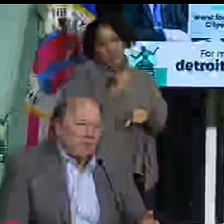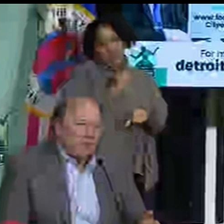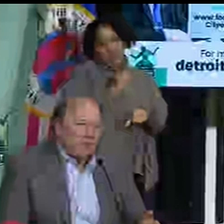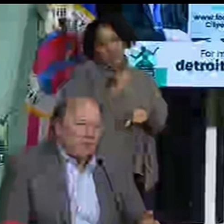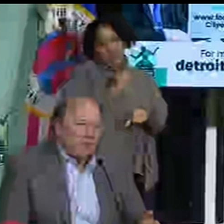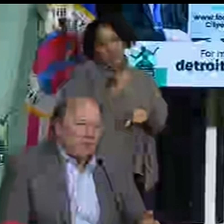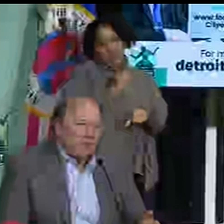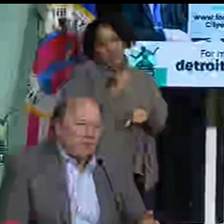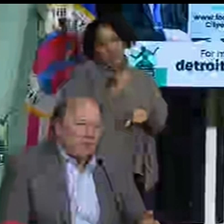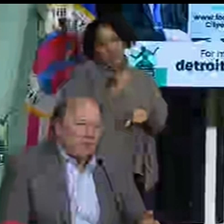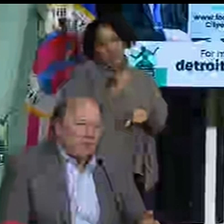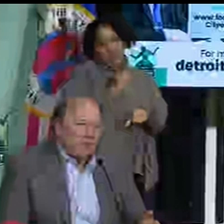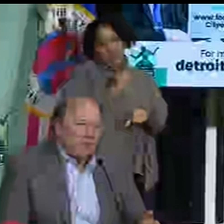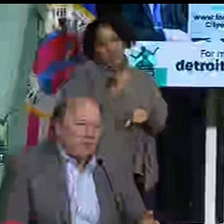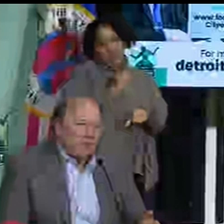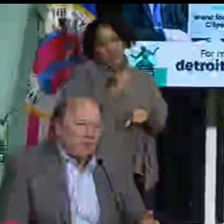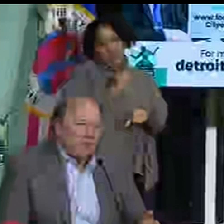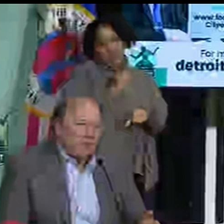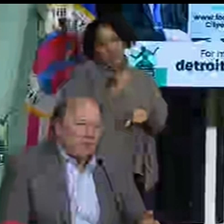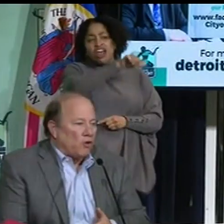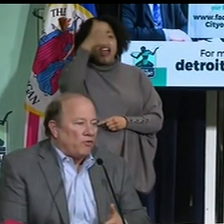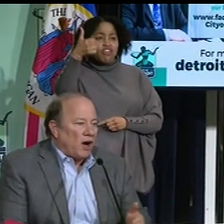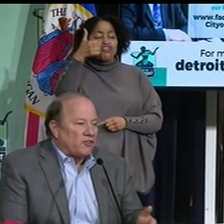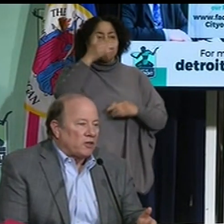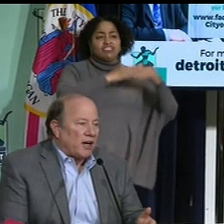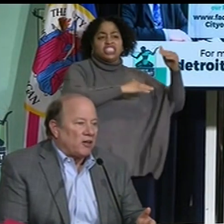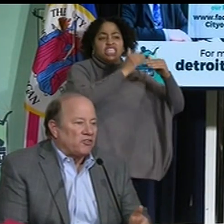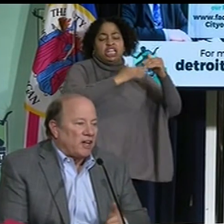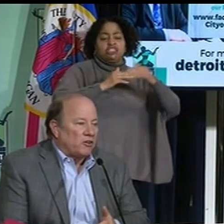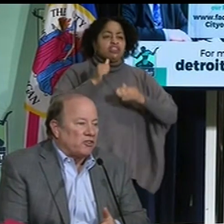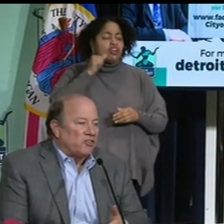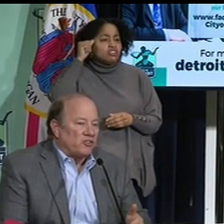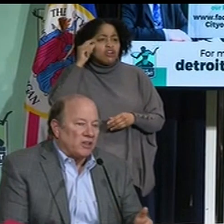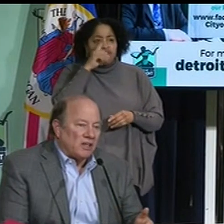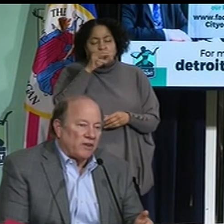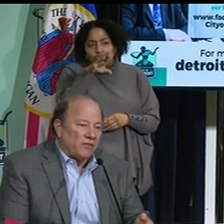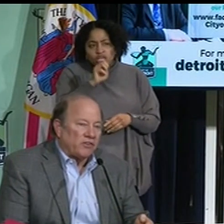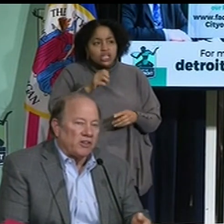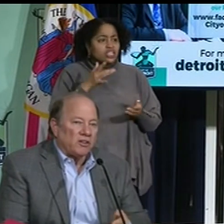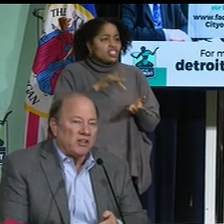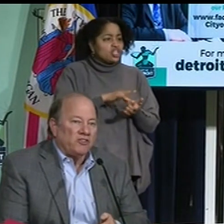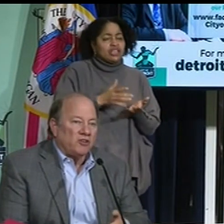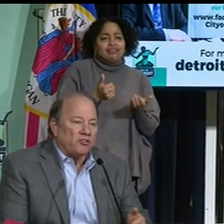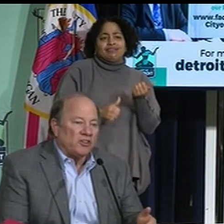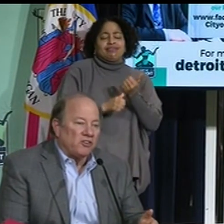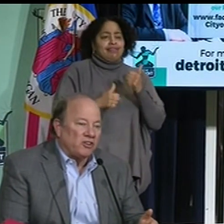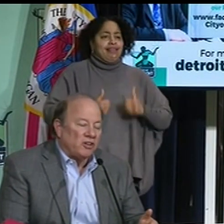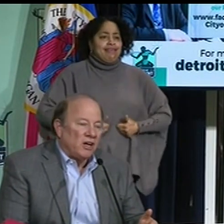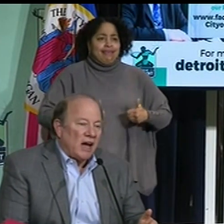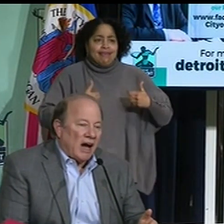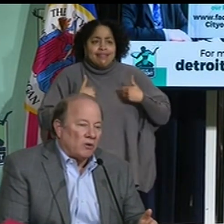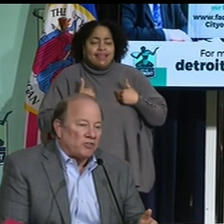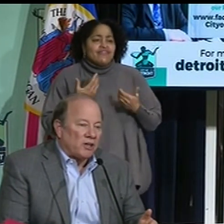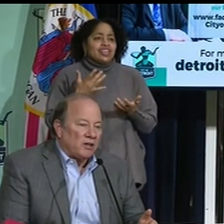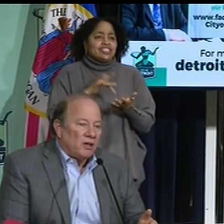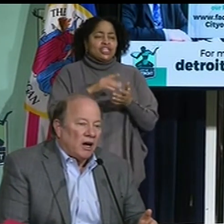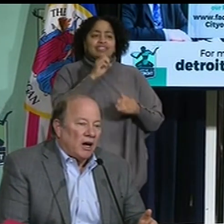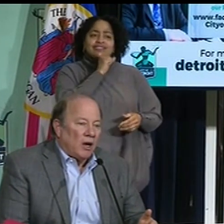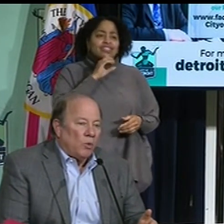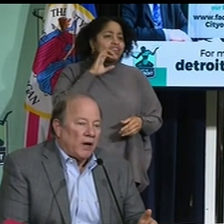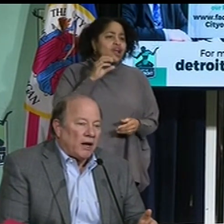us, but we have 100 other facilities, adult foster care centers, assisted living facilities, senior citizen